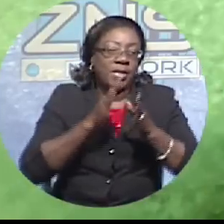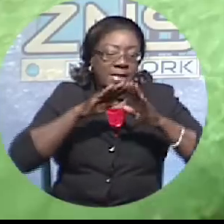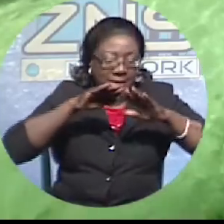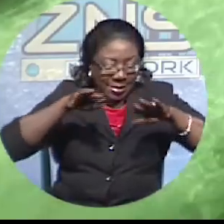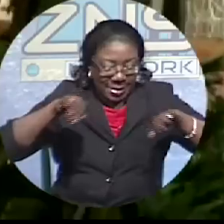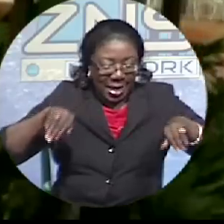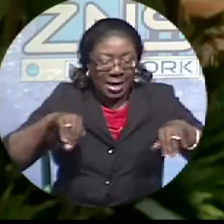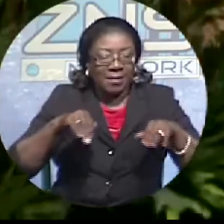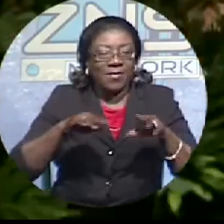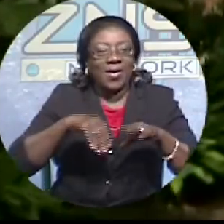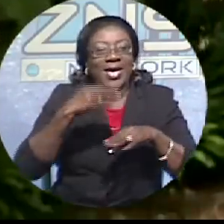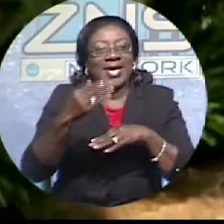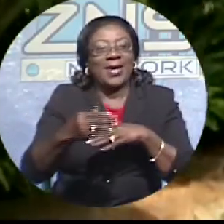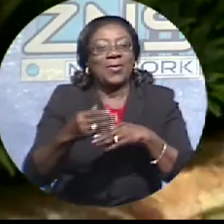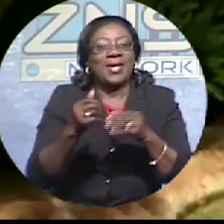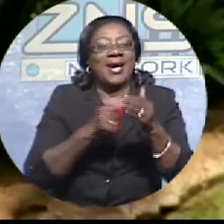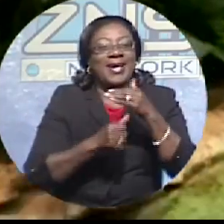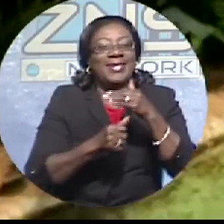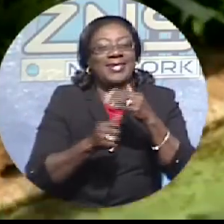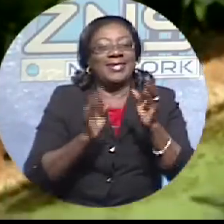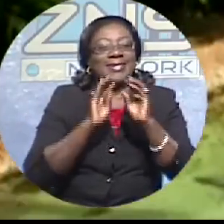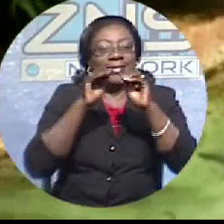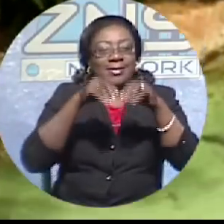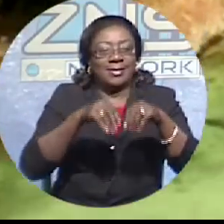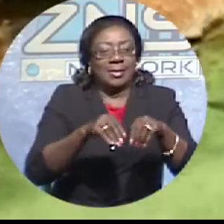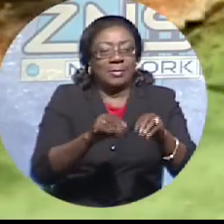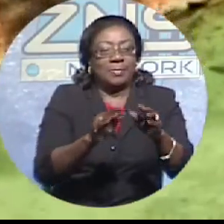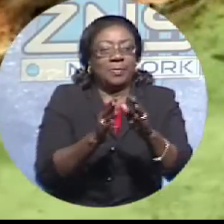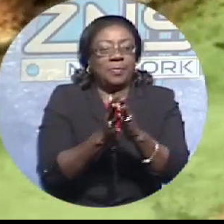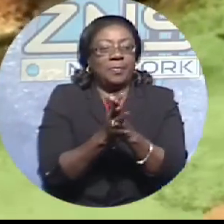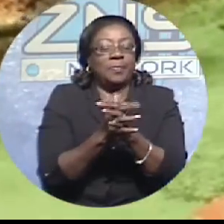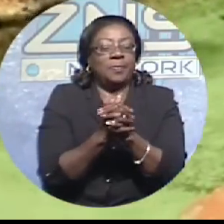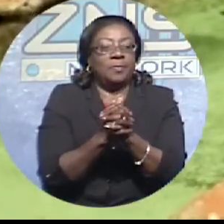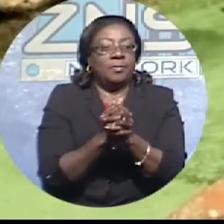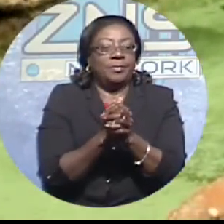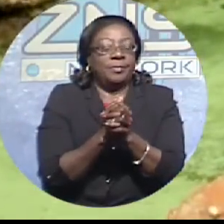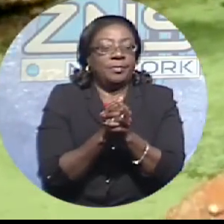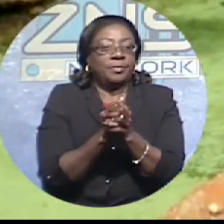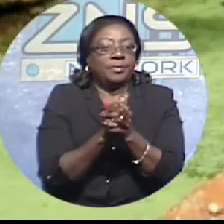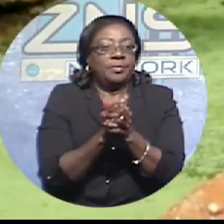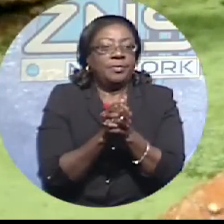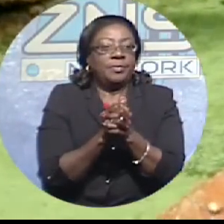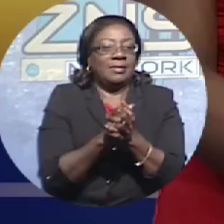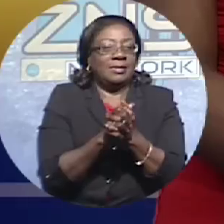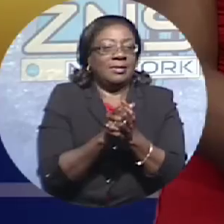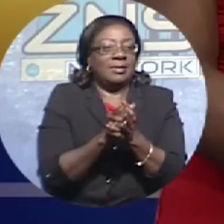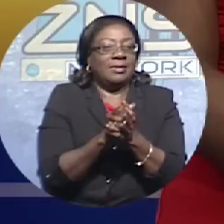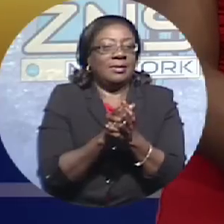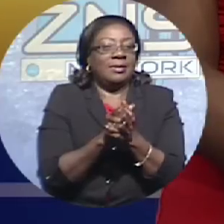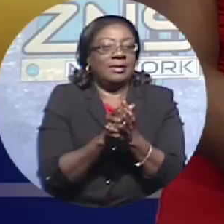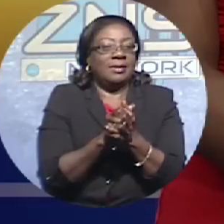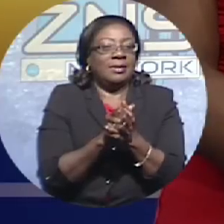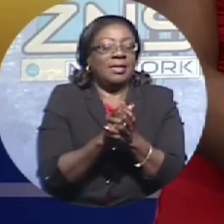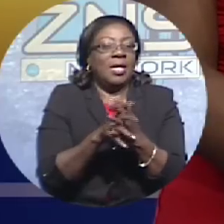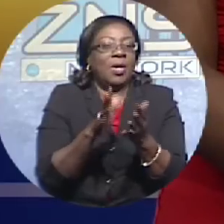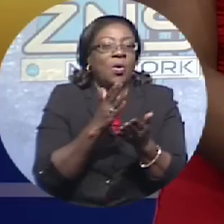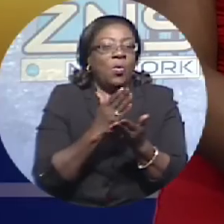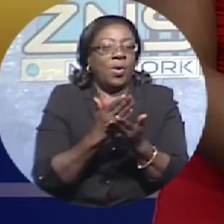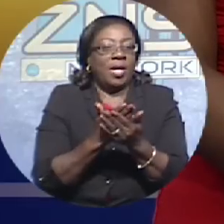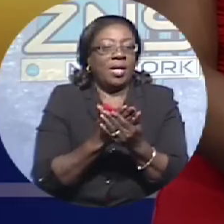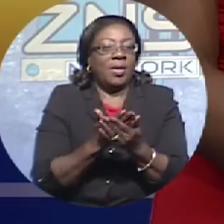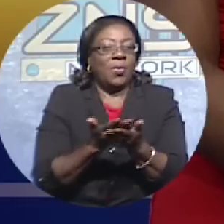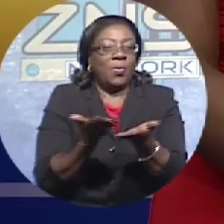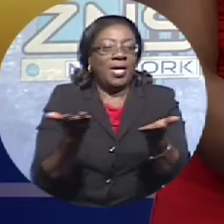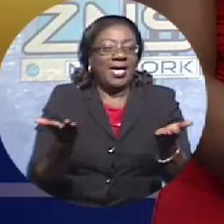just hang out under the sea. I'm Janae Noel Ferguson, ZNS Network News. Well, we are not live at